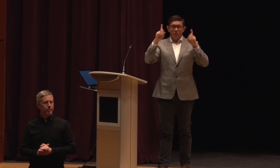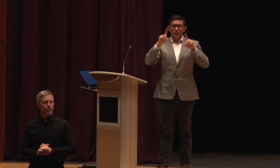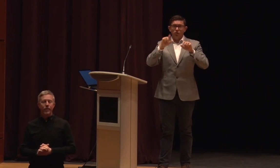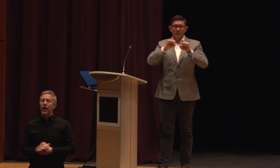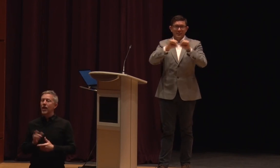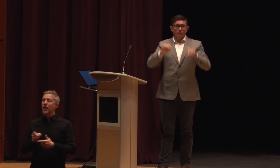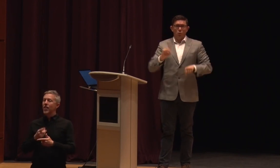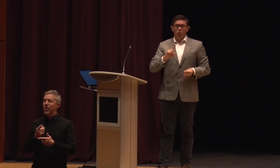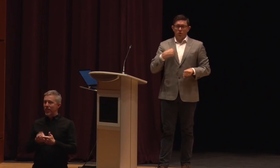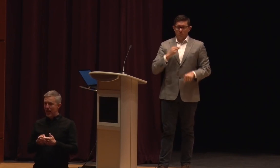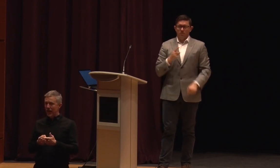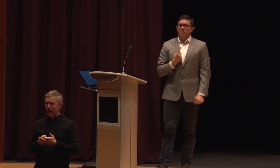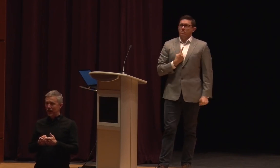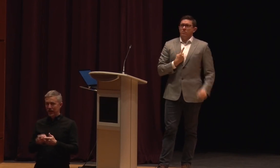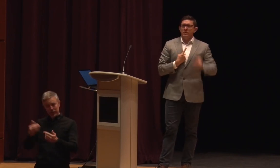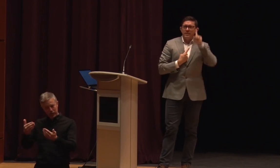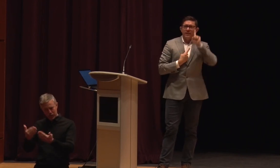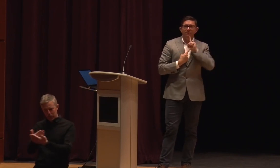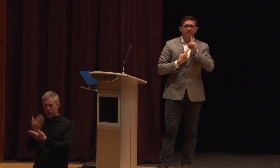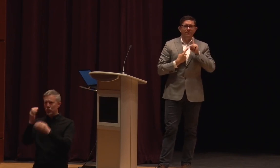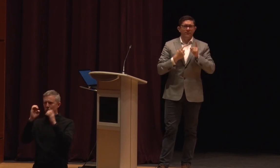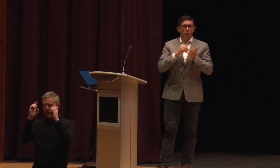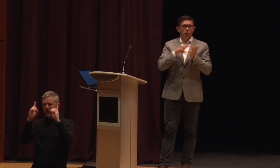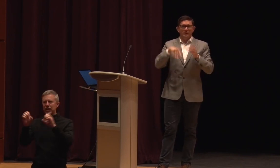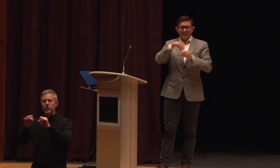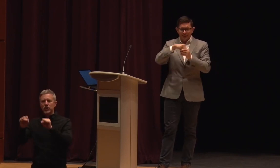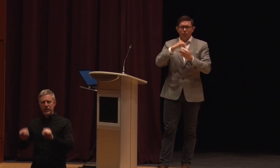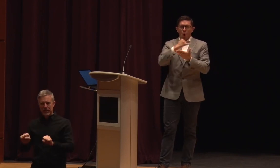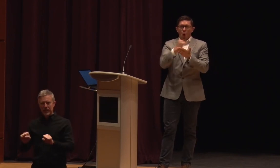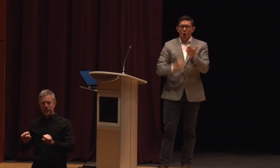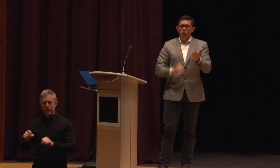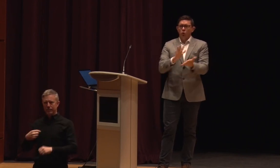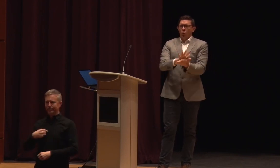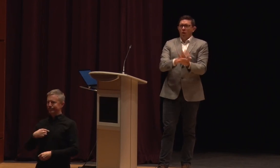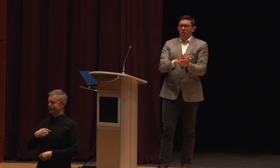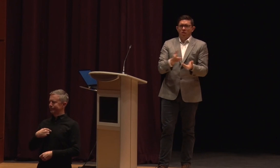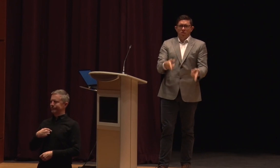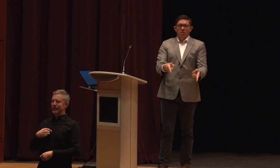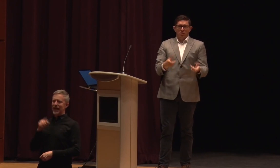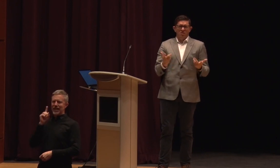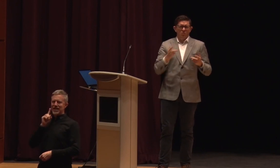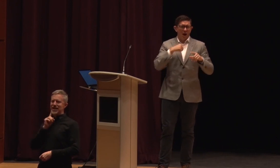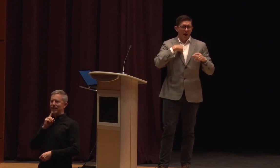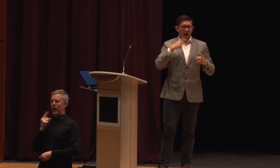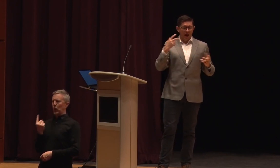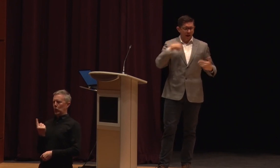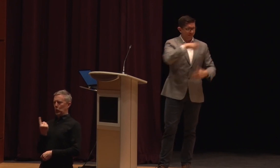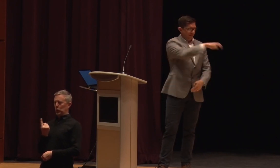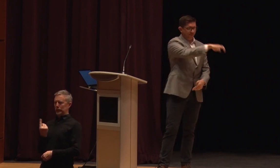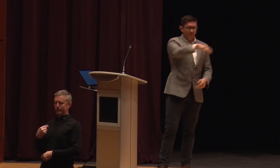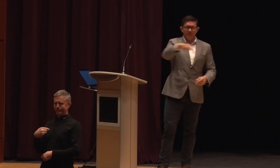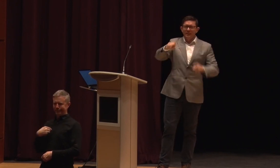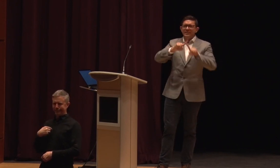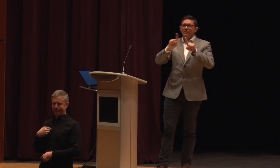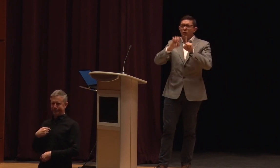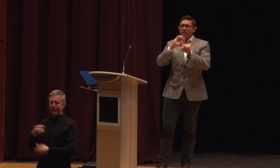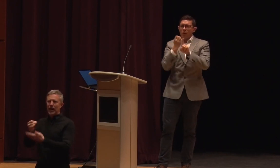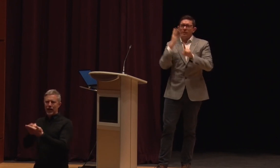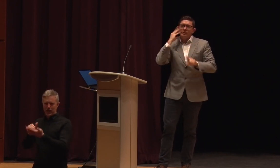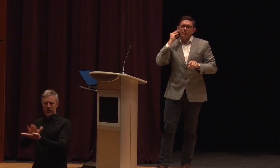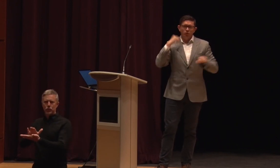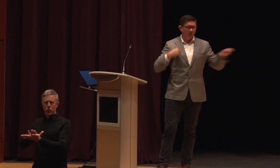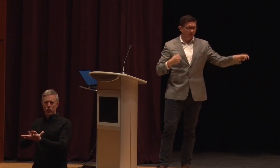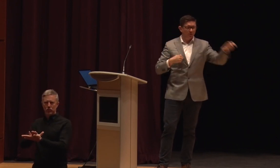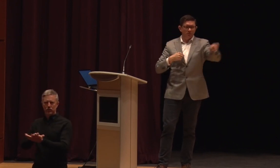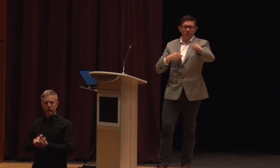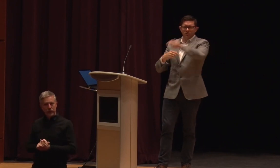And then switched to a different educational system where I was the only deaf student in an art school. So I really had